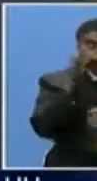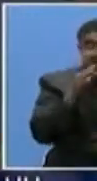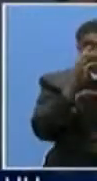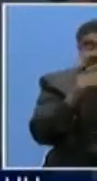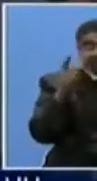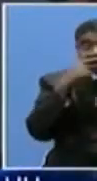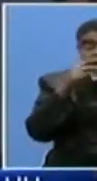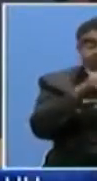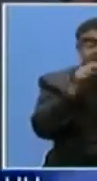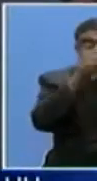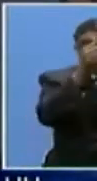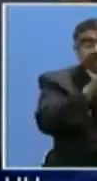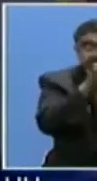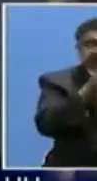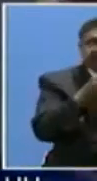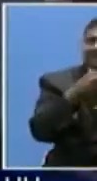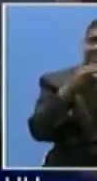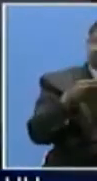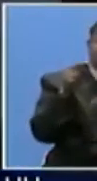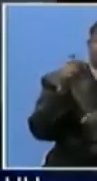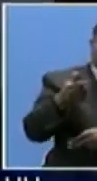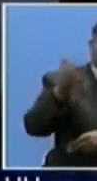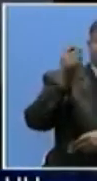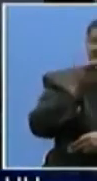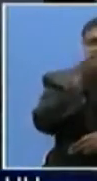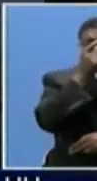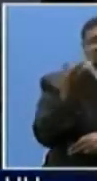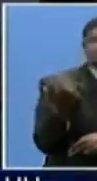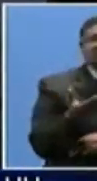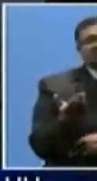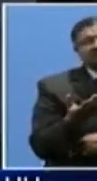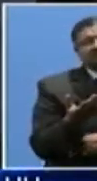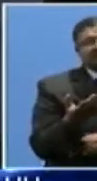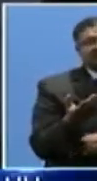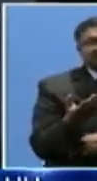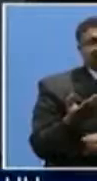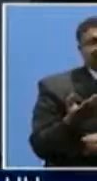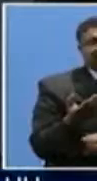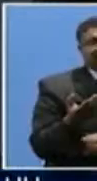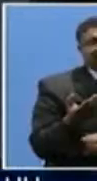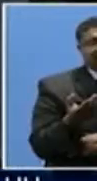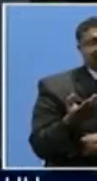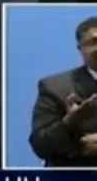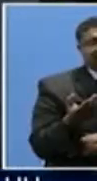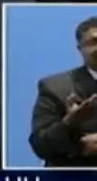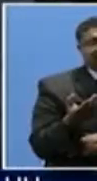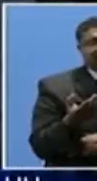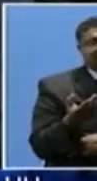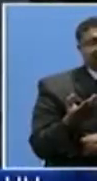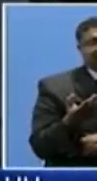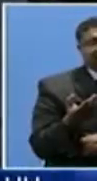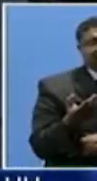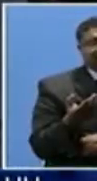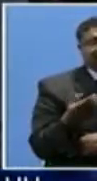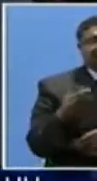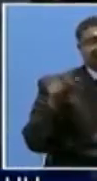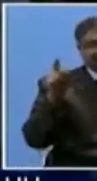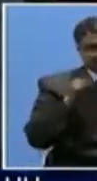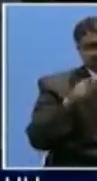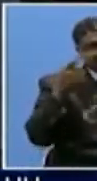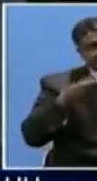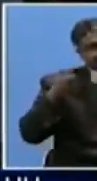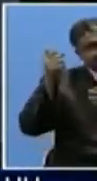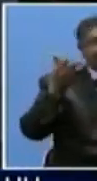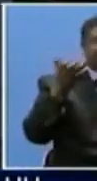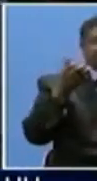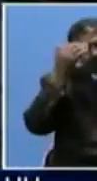framework, then I'm not too sure if they understand exactly what they are saying and what they want. All